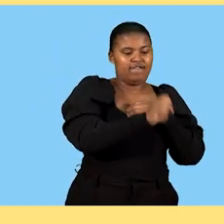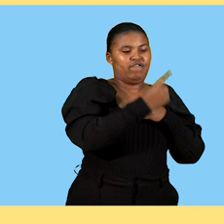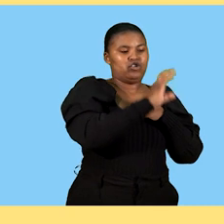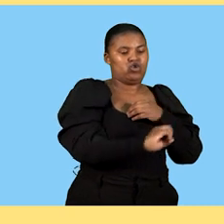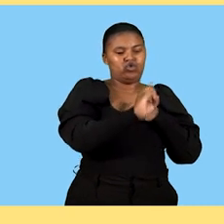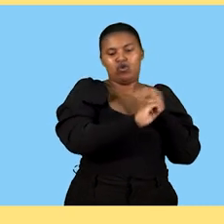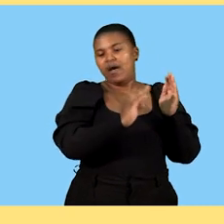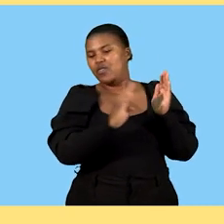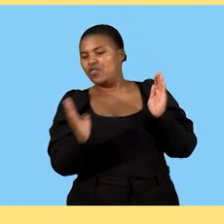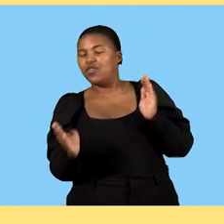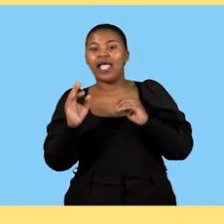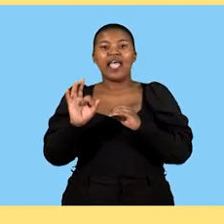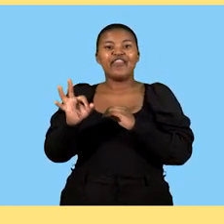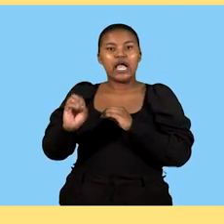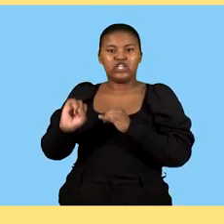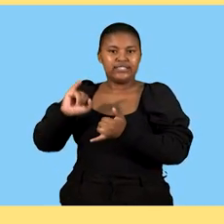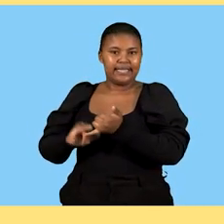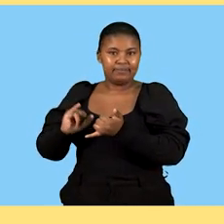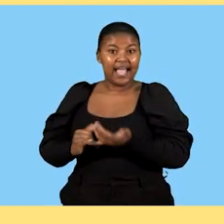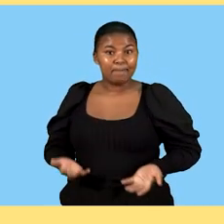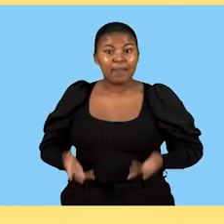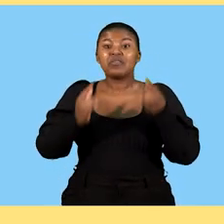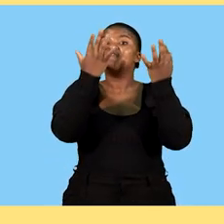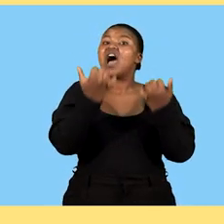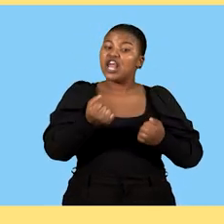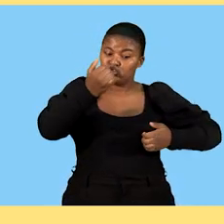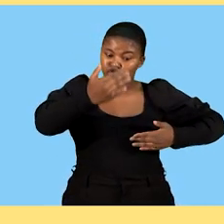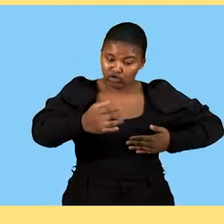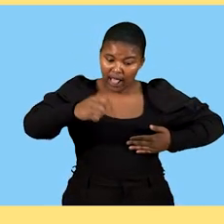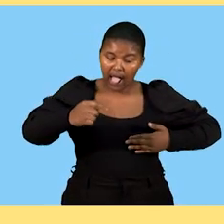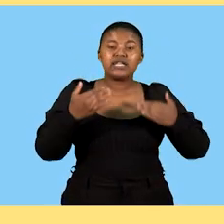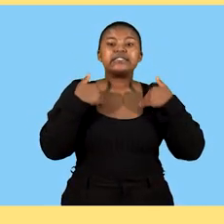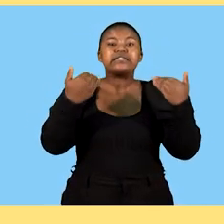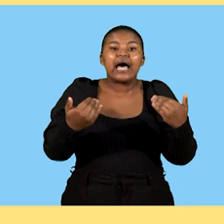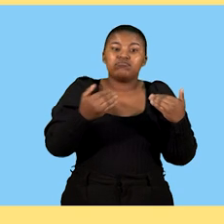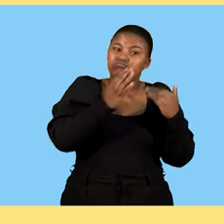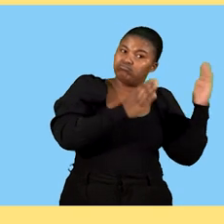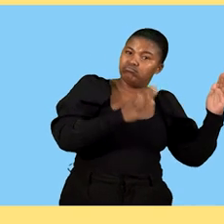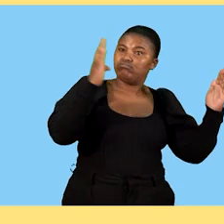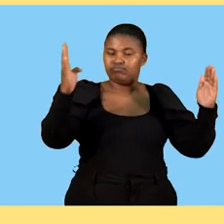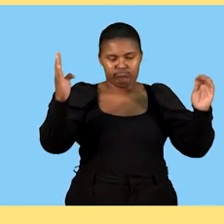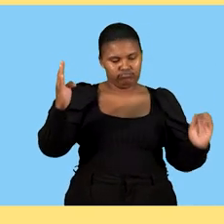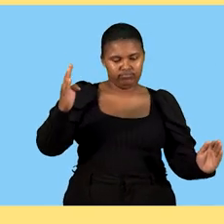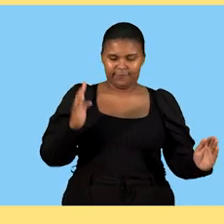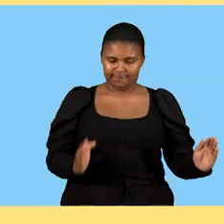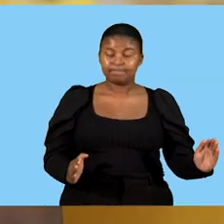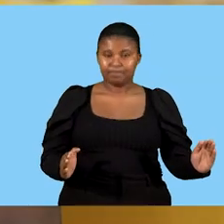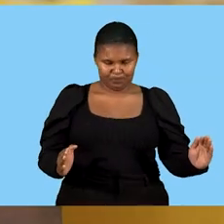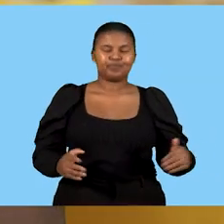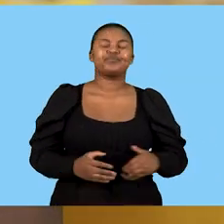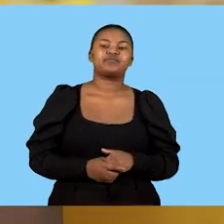paid us for 7 months. That means the tenant now owes us rent for 1 month.